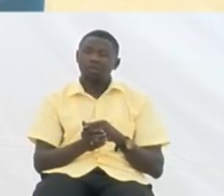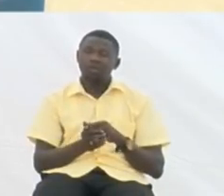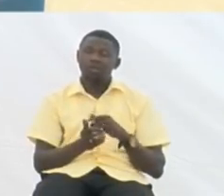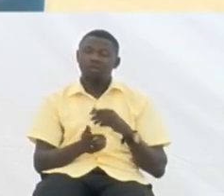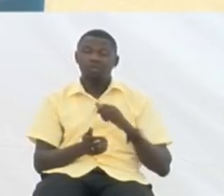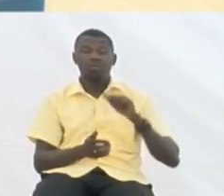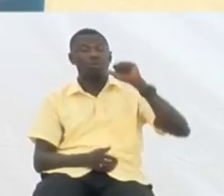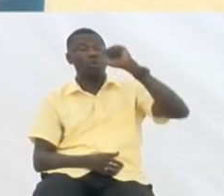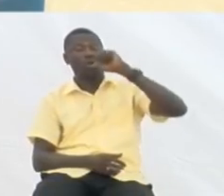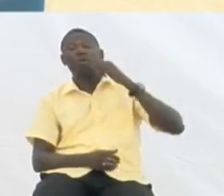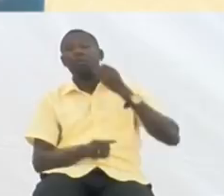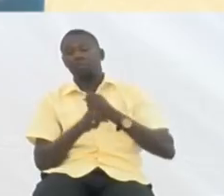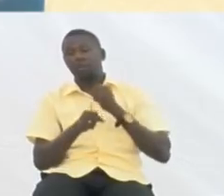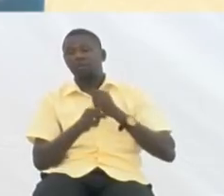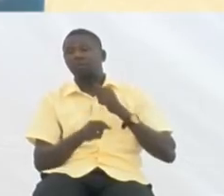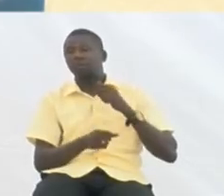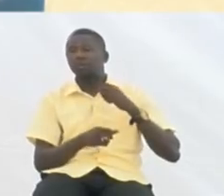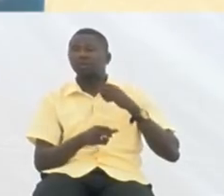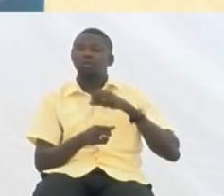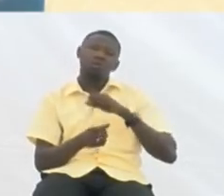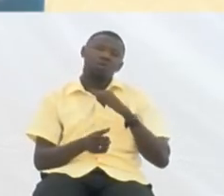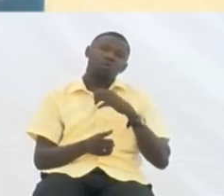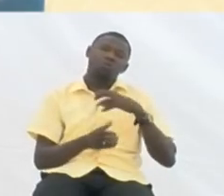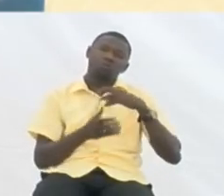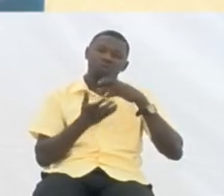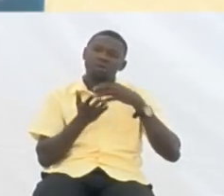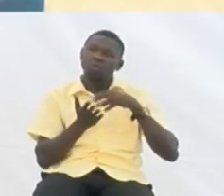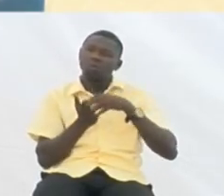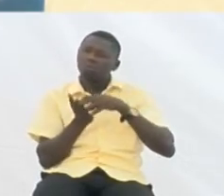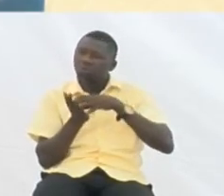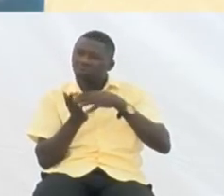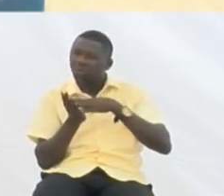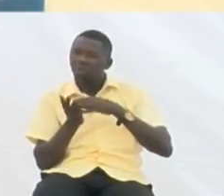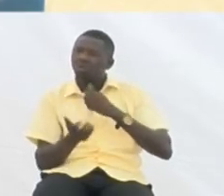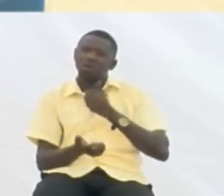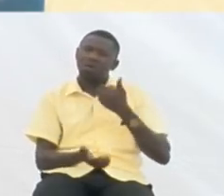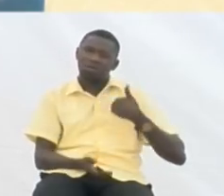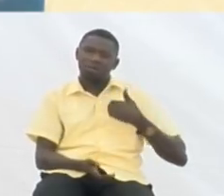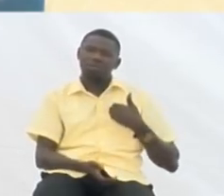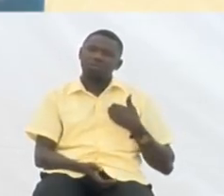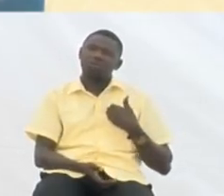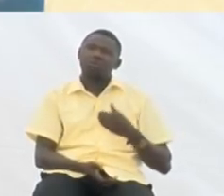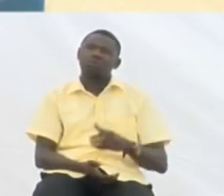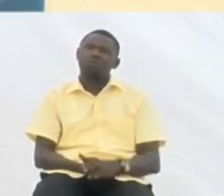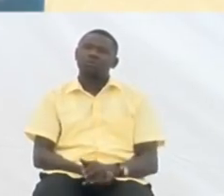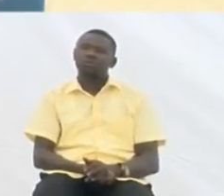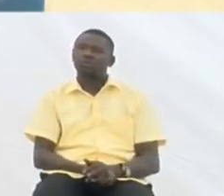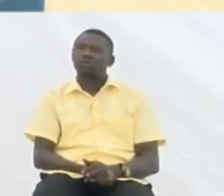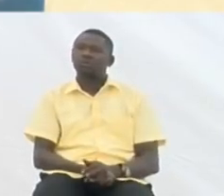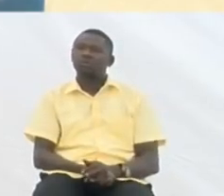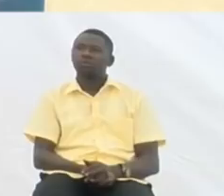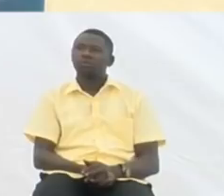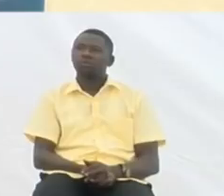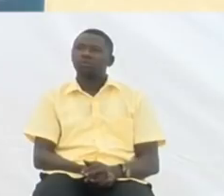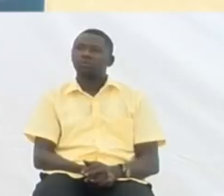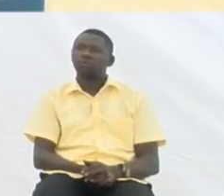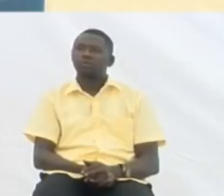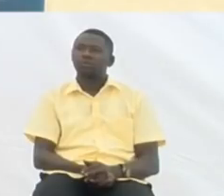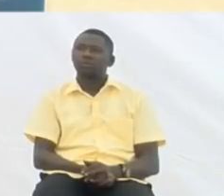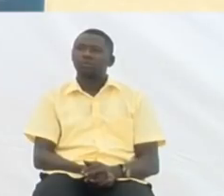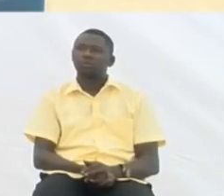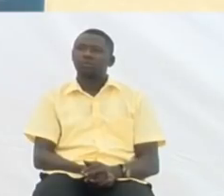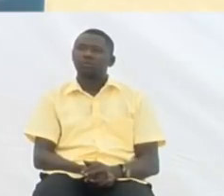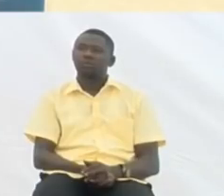the concoction weakened some people pare Ibana manyake